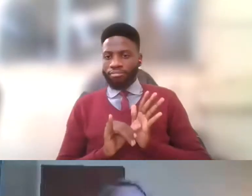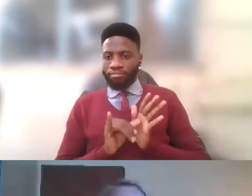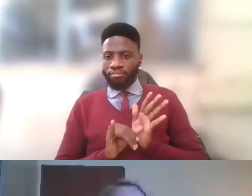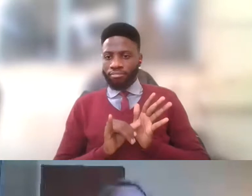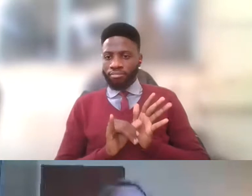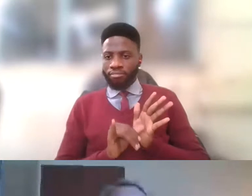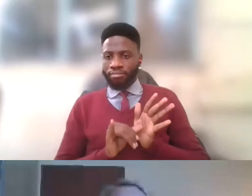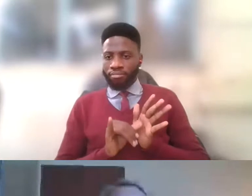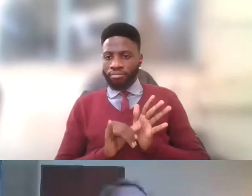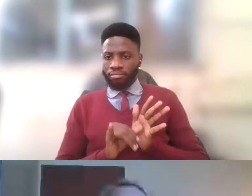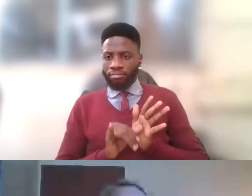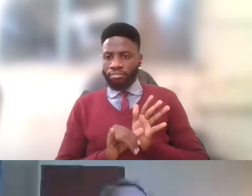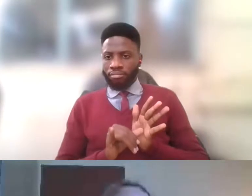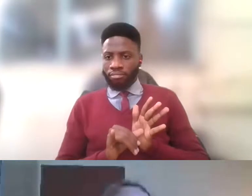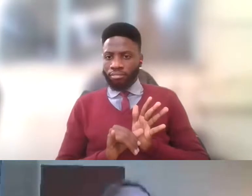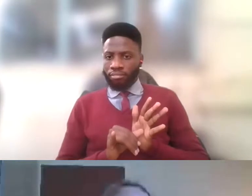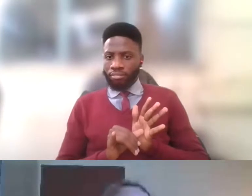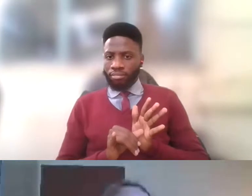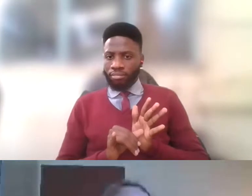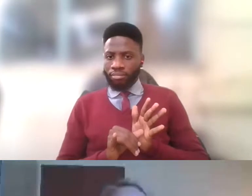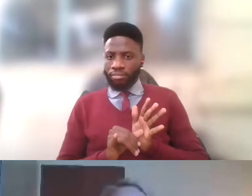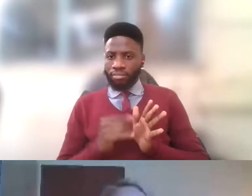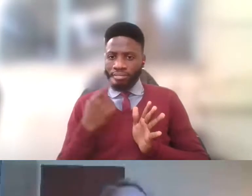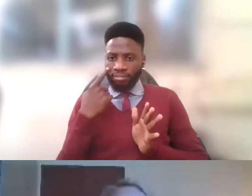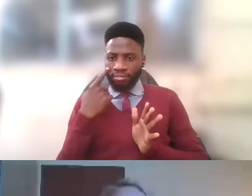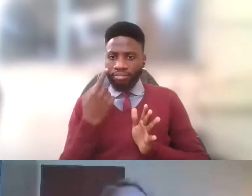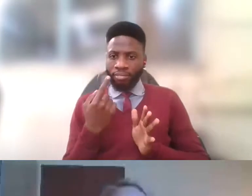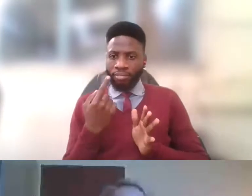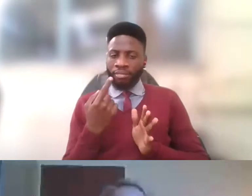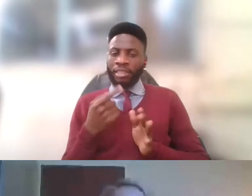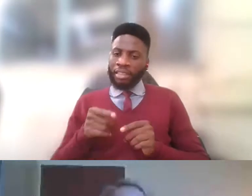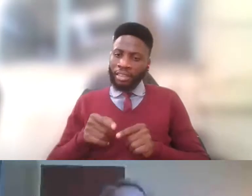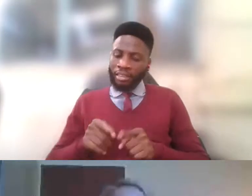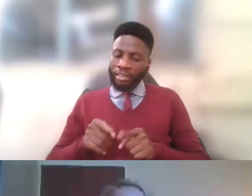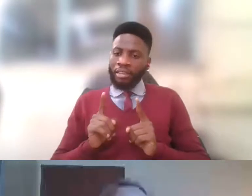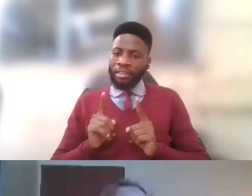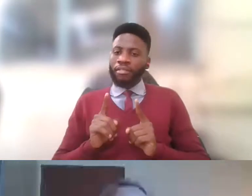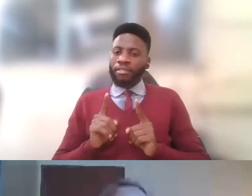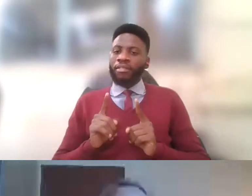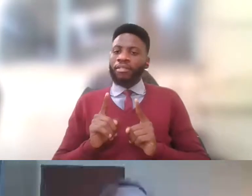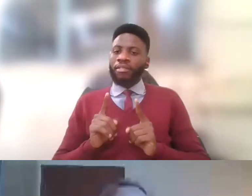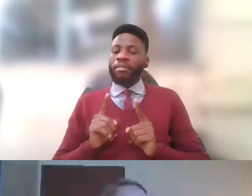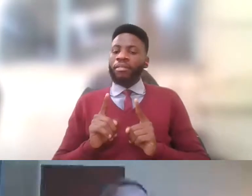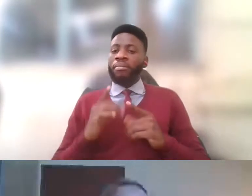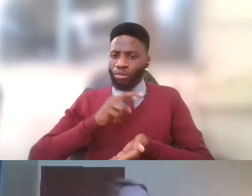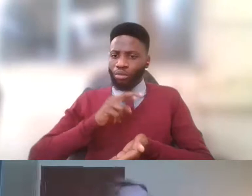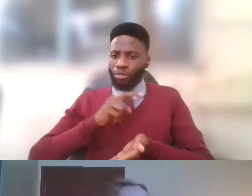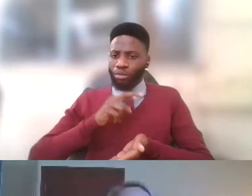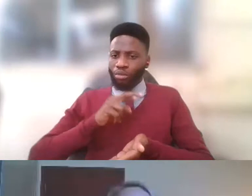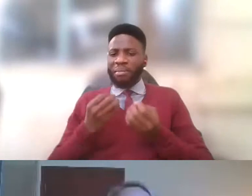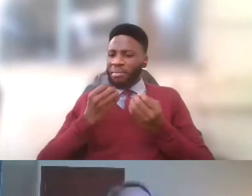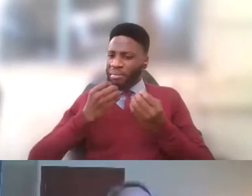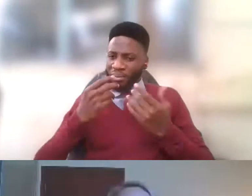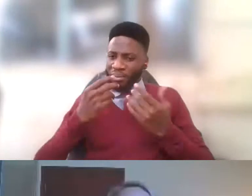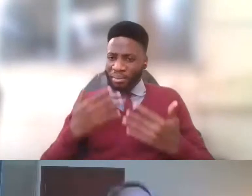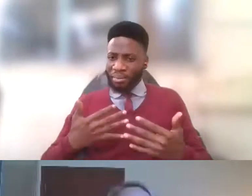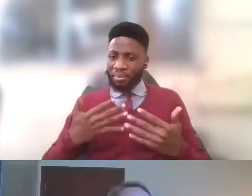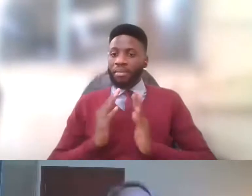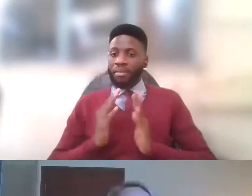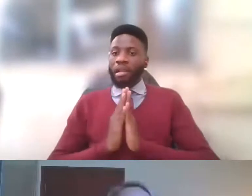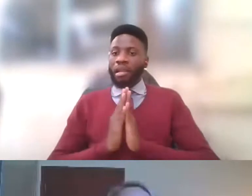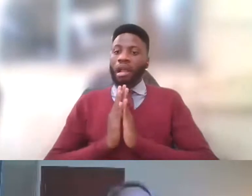there is a big alignment on those things that were being talked about 5 years ago and what